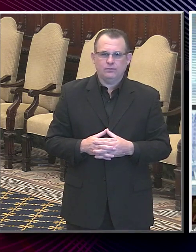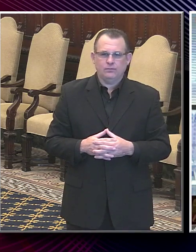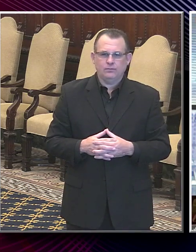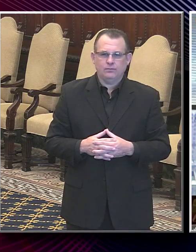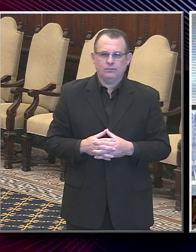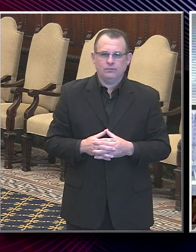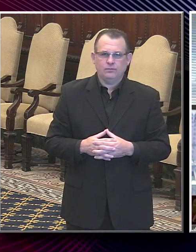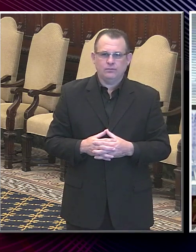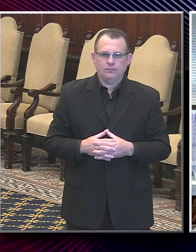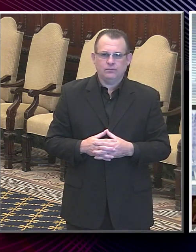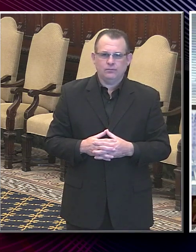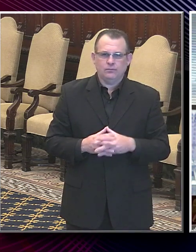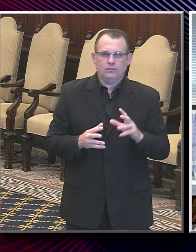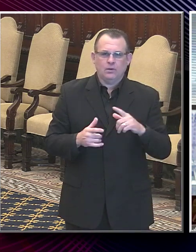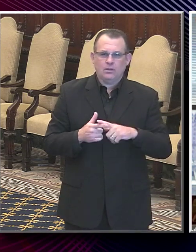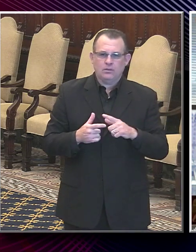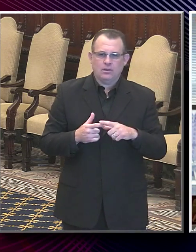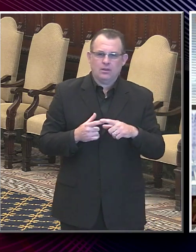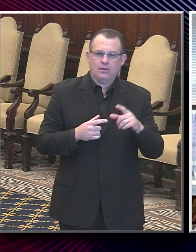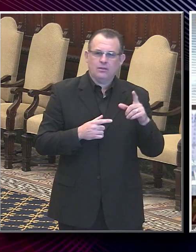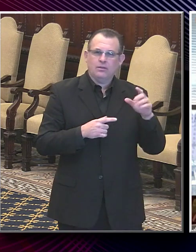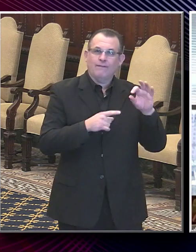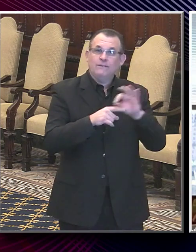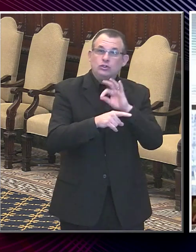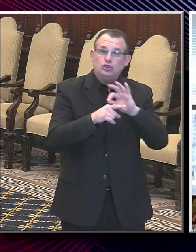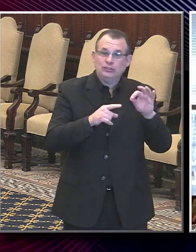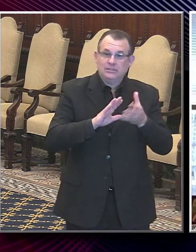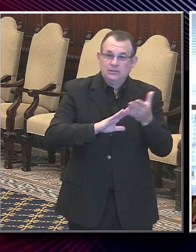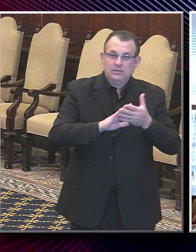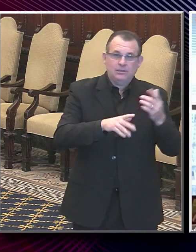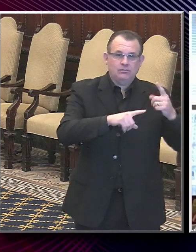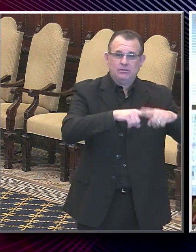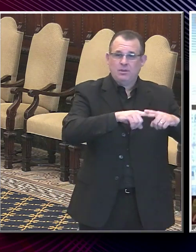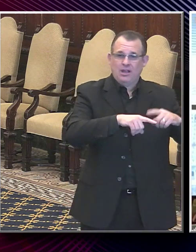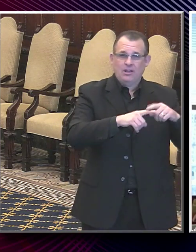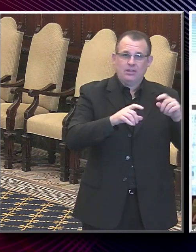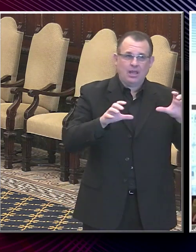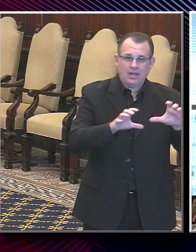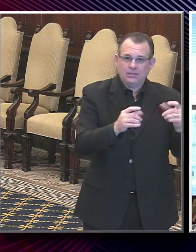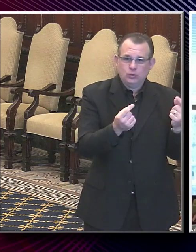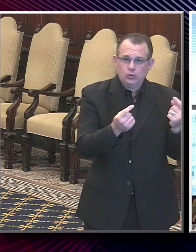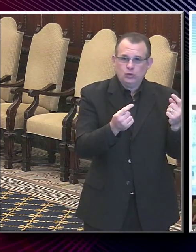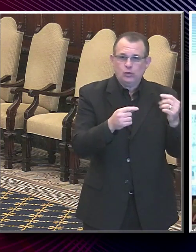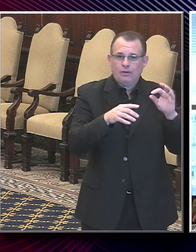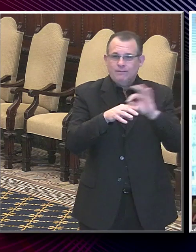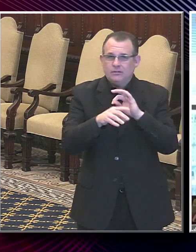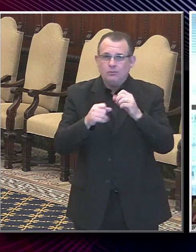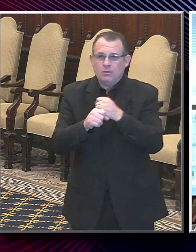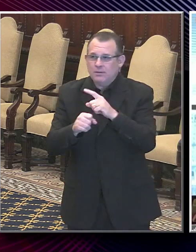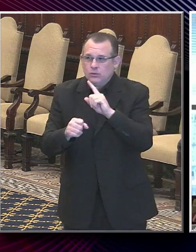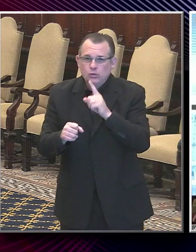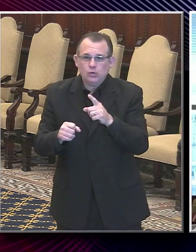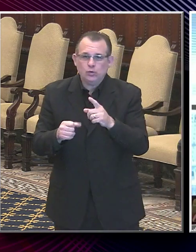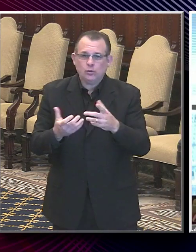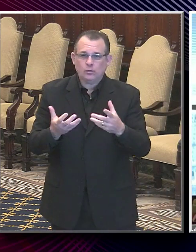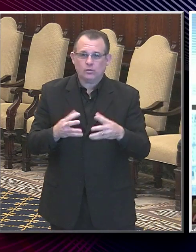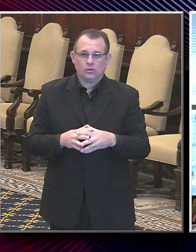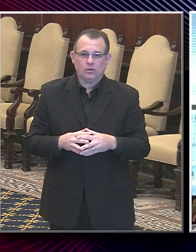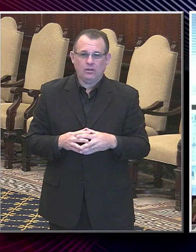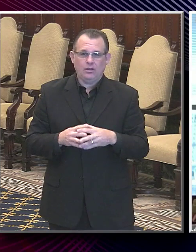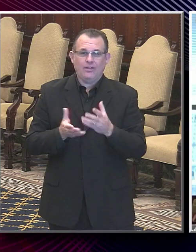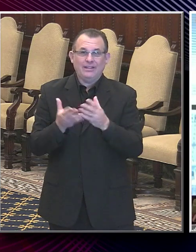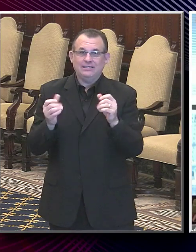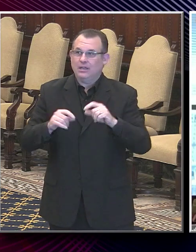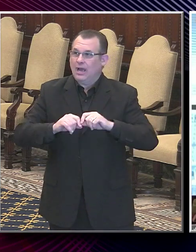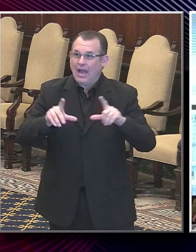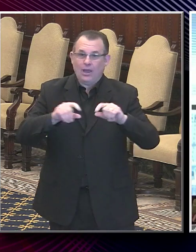And then revenue functions, and then certainly bill paying functions, making sure that checks get released to our vendors.